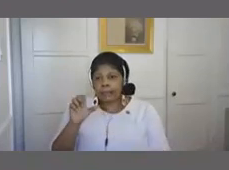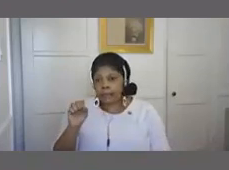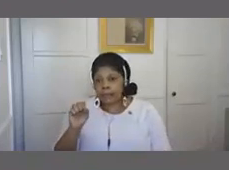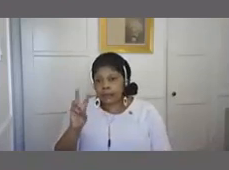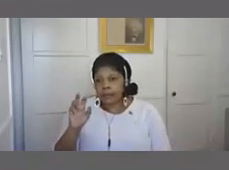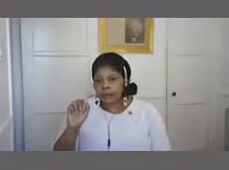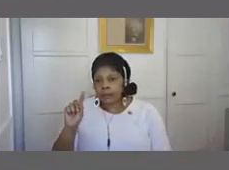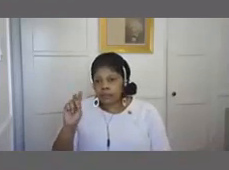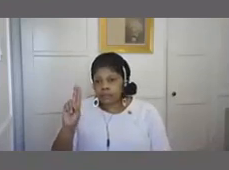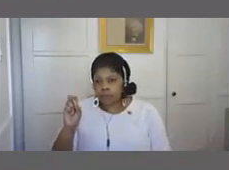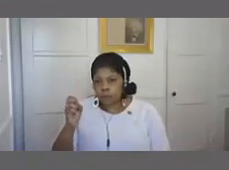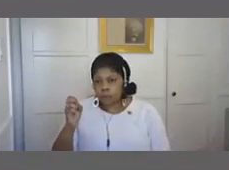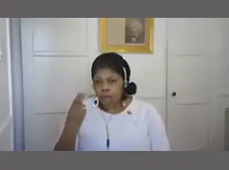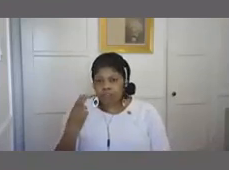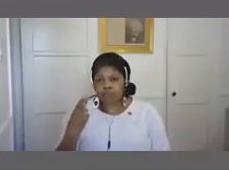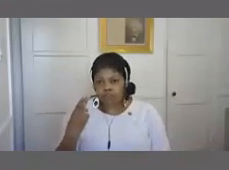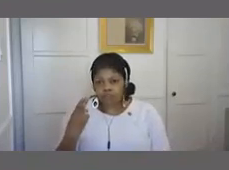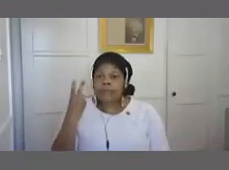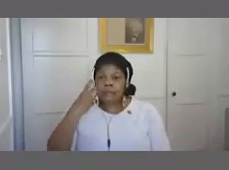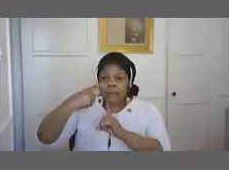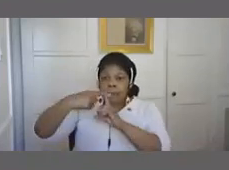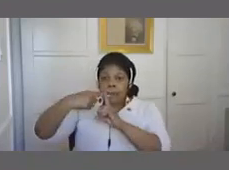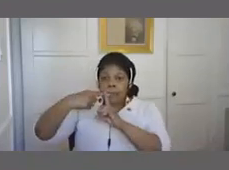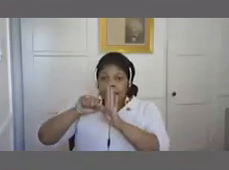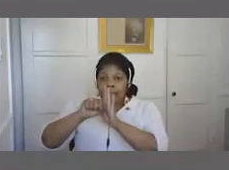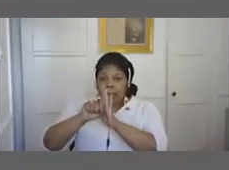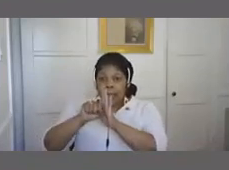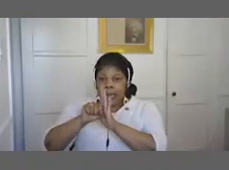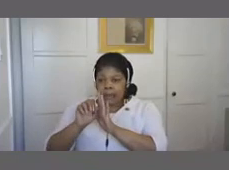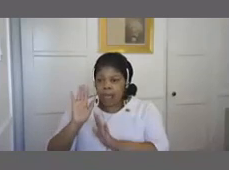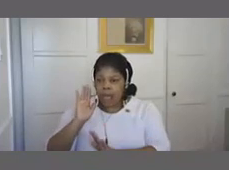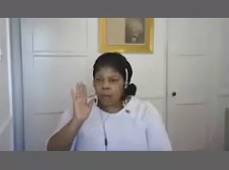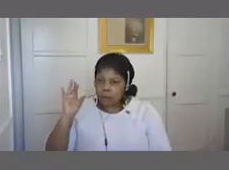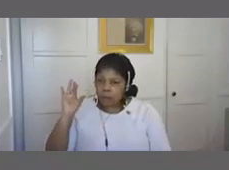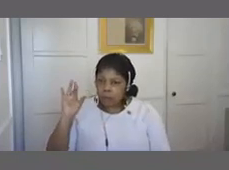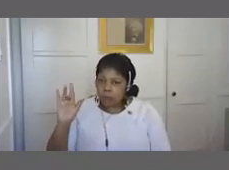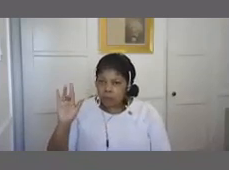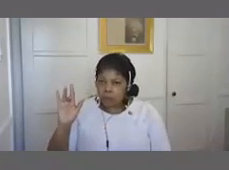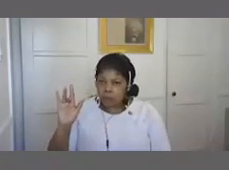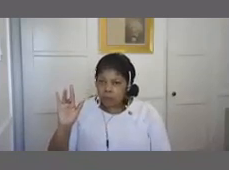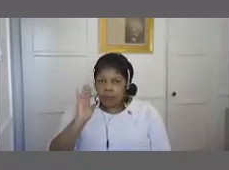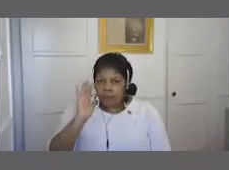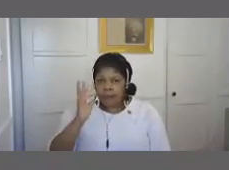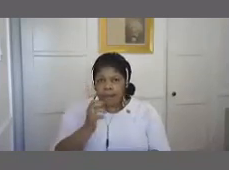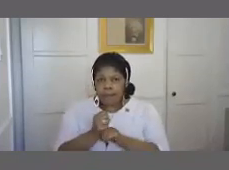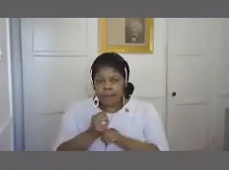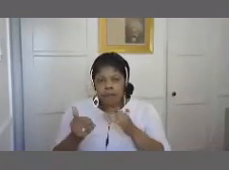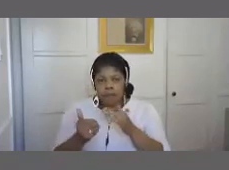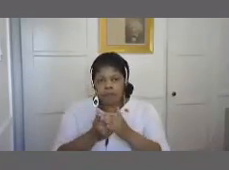this little plus sign right here, this little plus indicator for a new swatch. And when I do, it brings